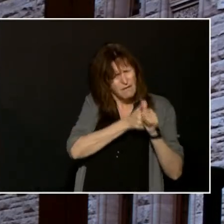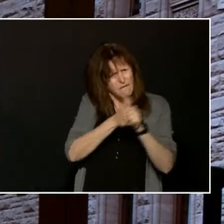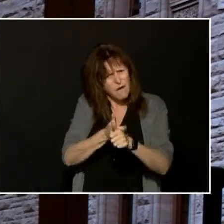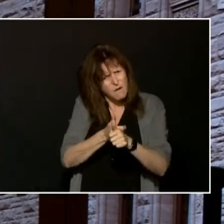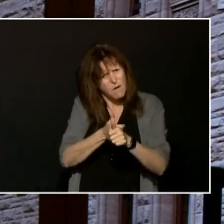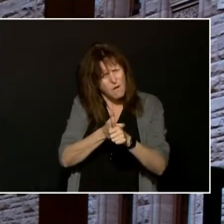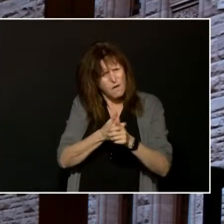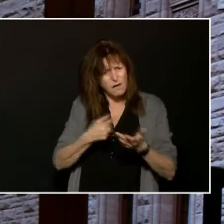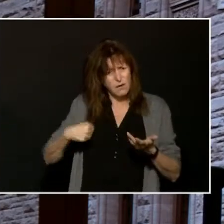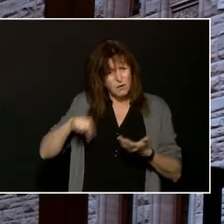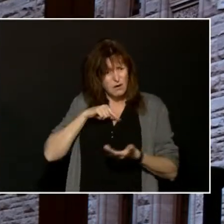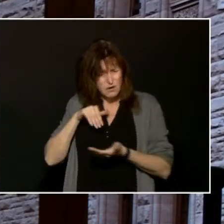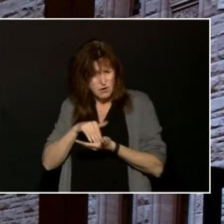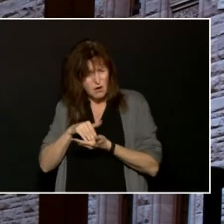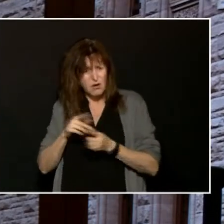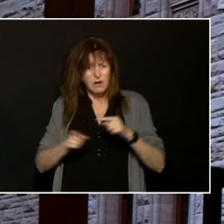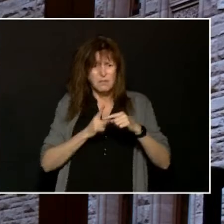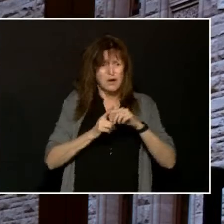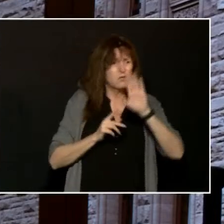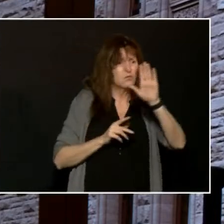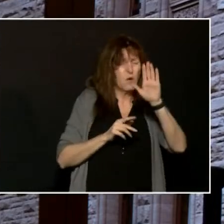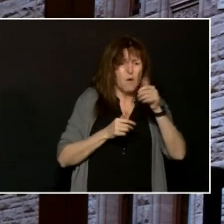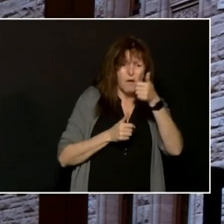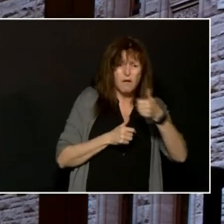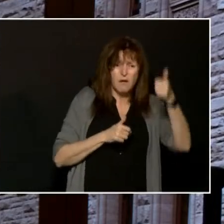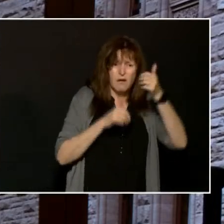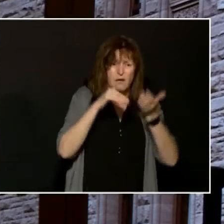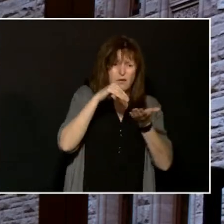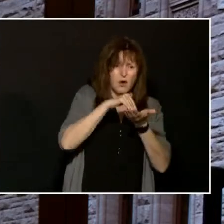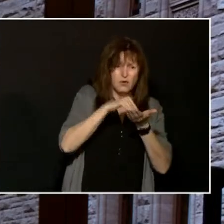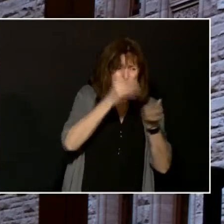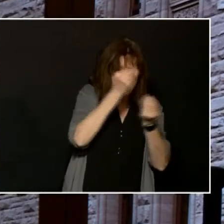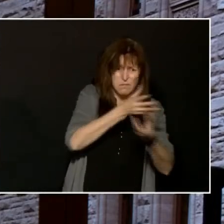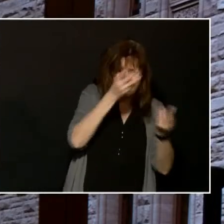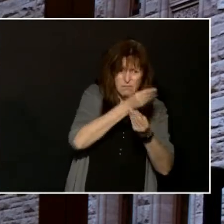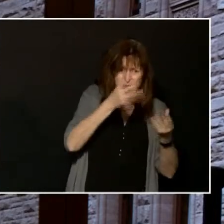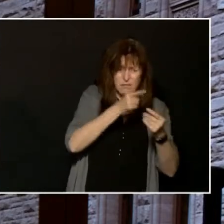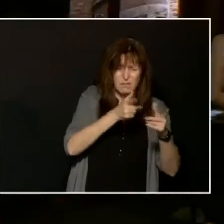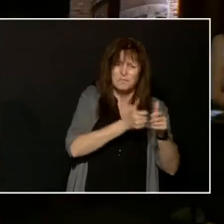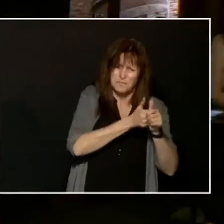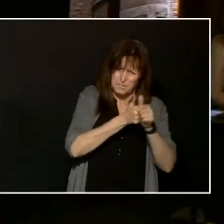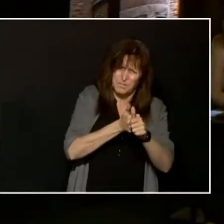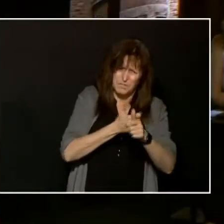health, and to get vaccinated when the vaccine is available. Follow-up?